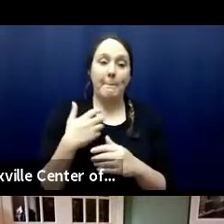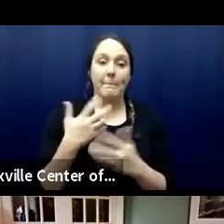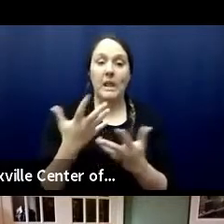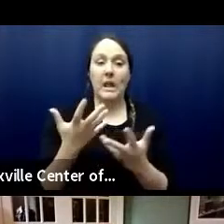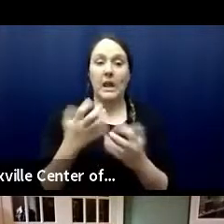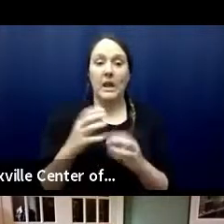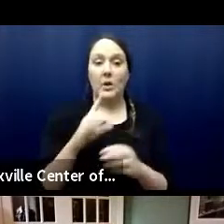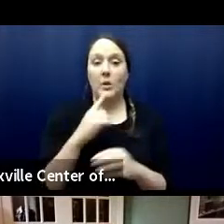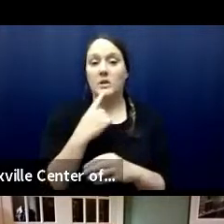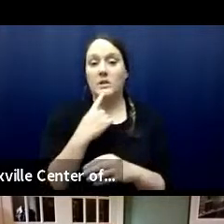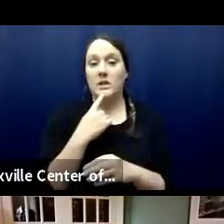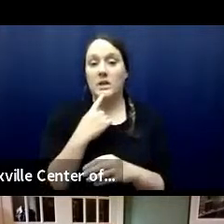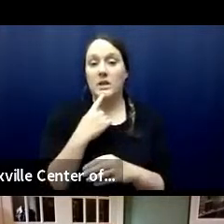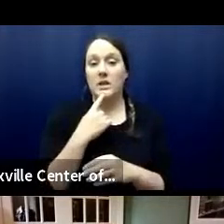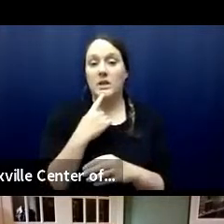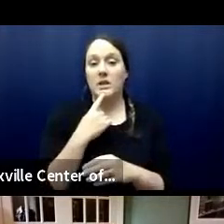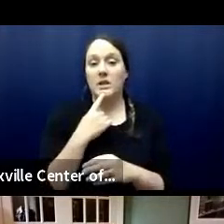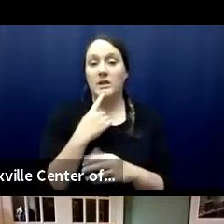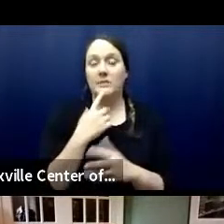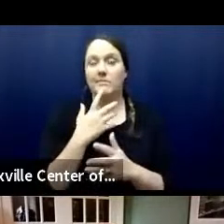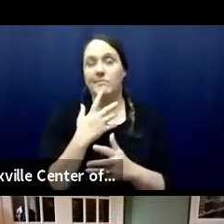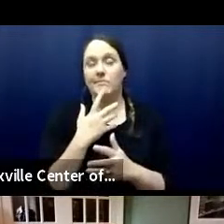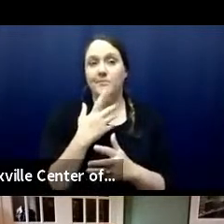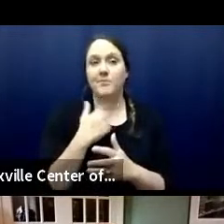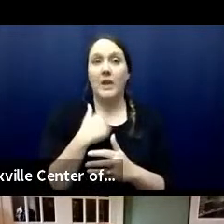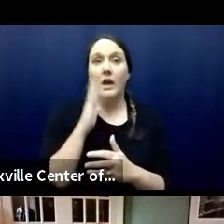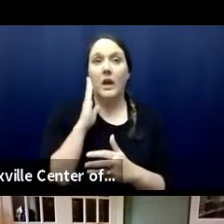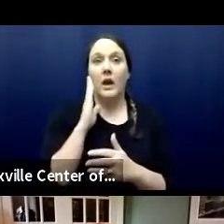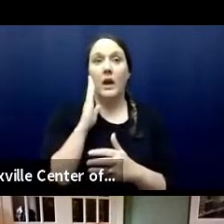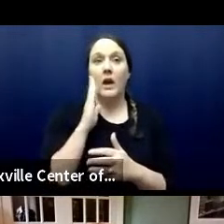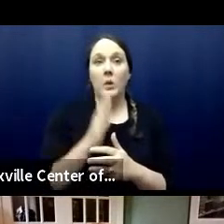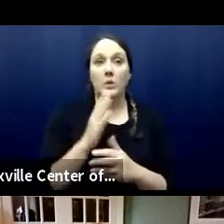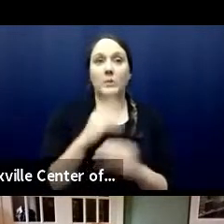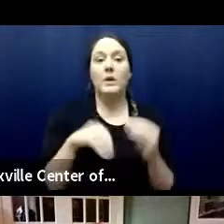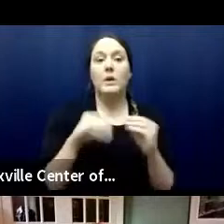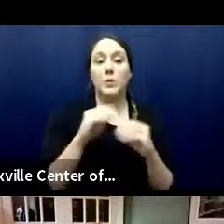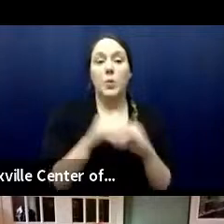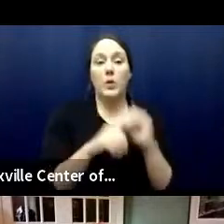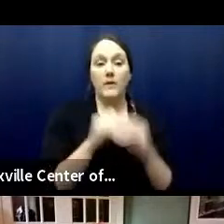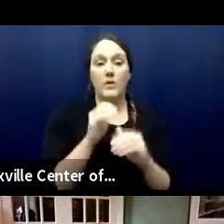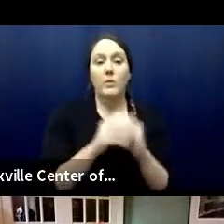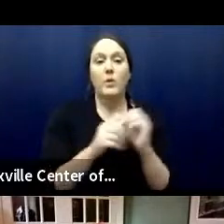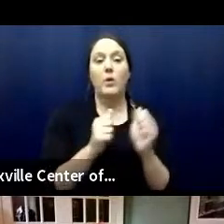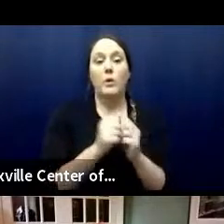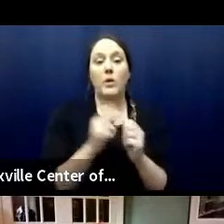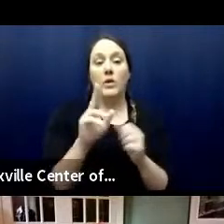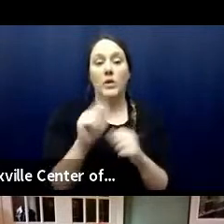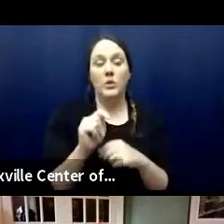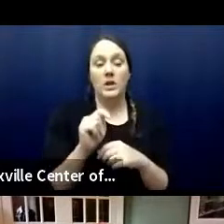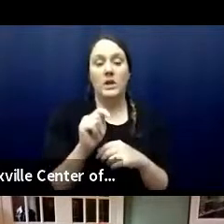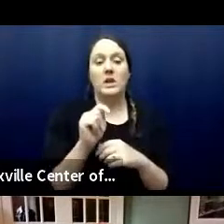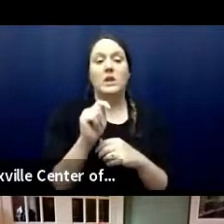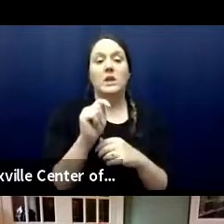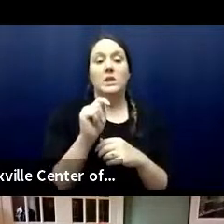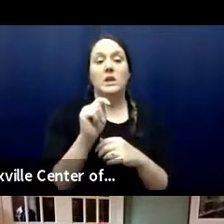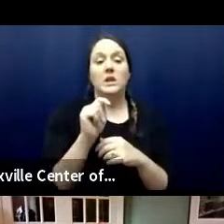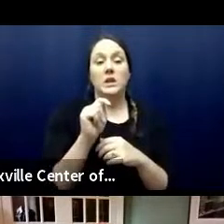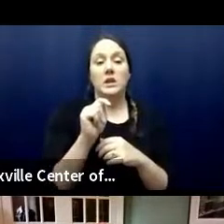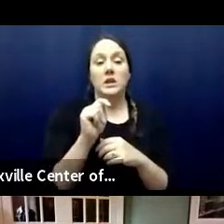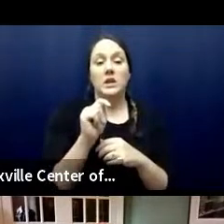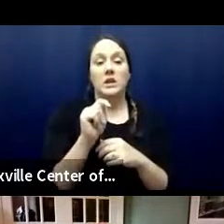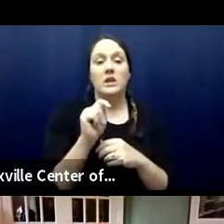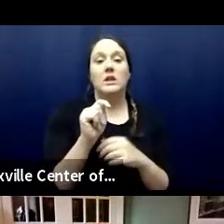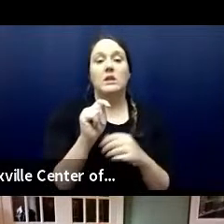don't want to say, I would be less uncomfortable with UT taking actions that would economically impact those businesses than I would